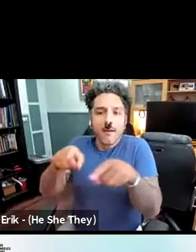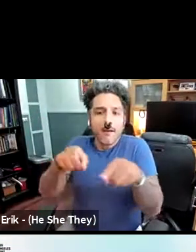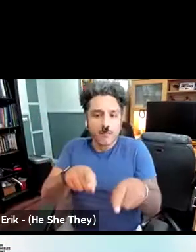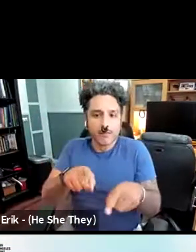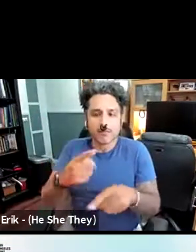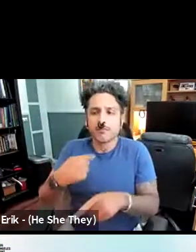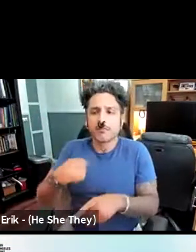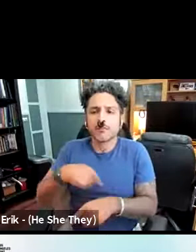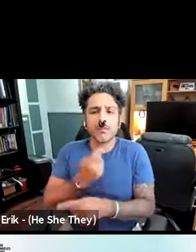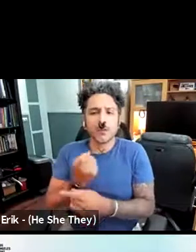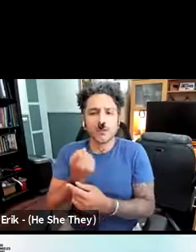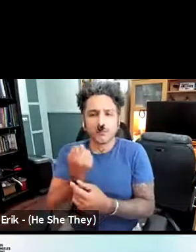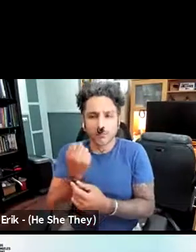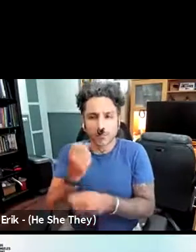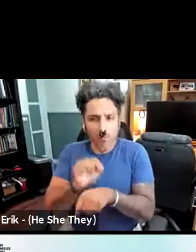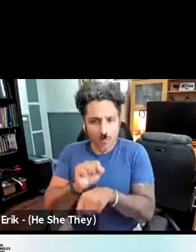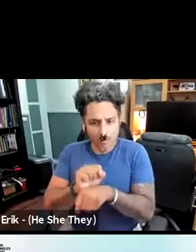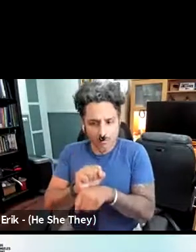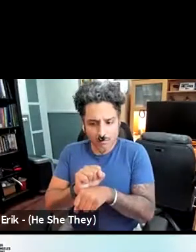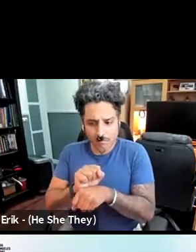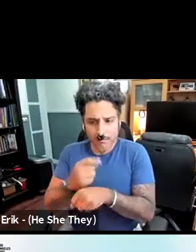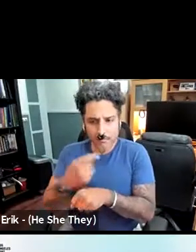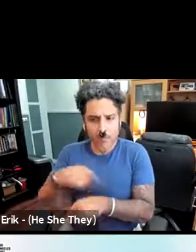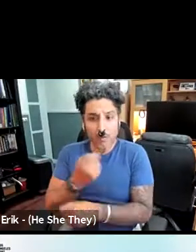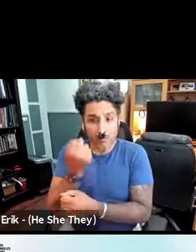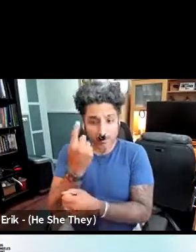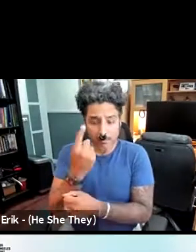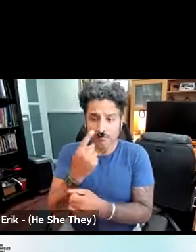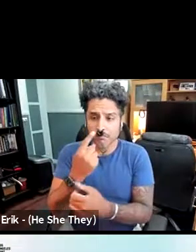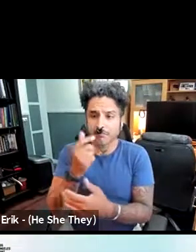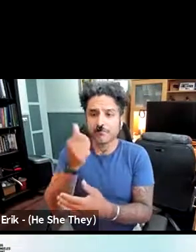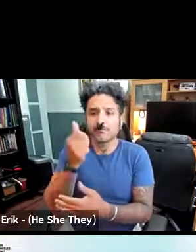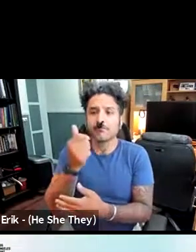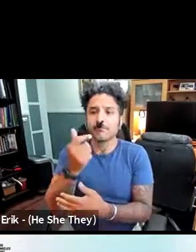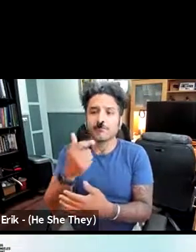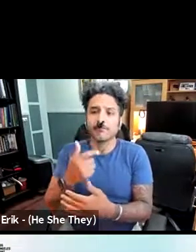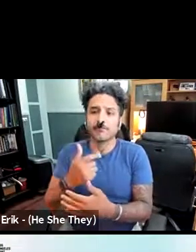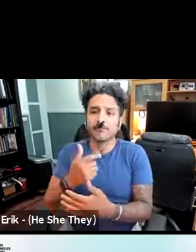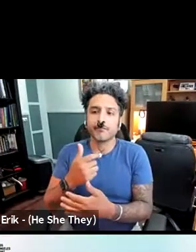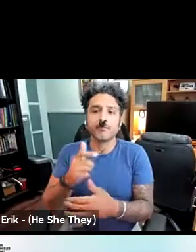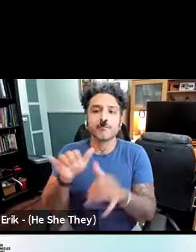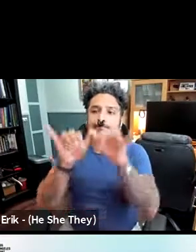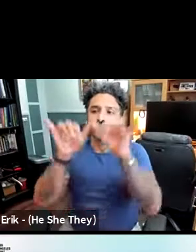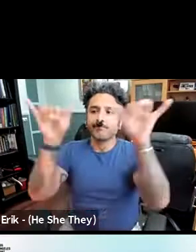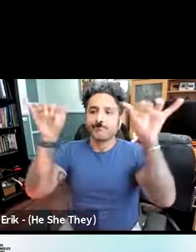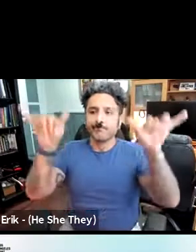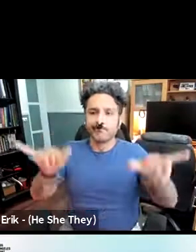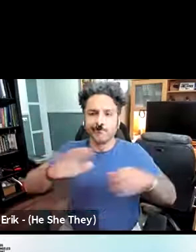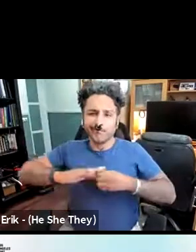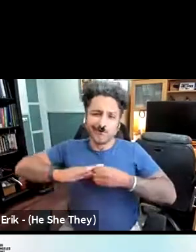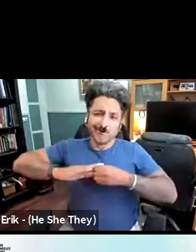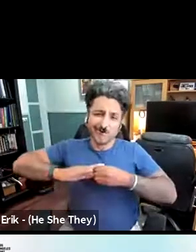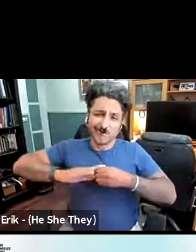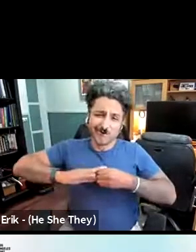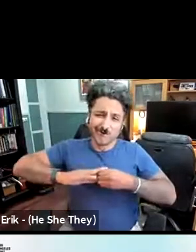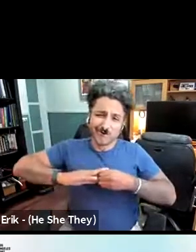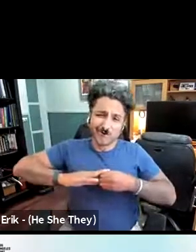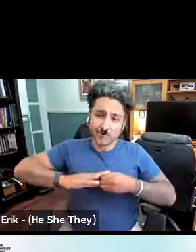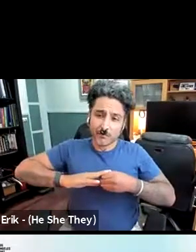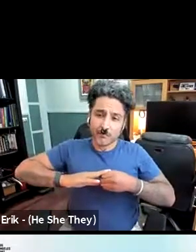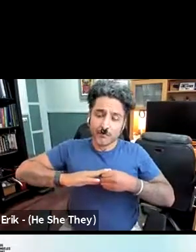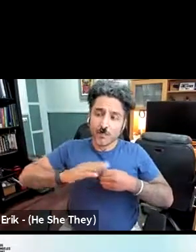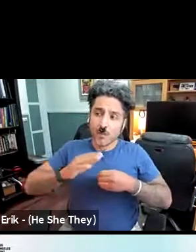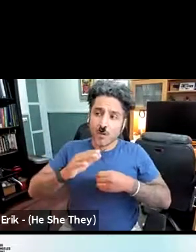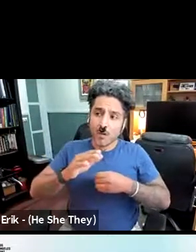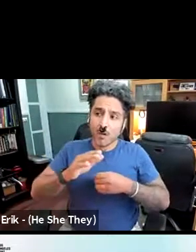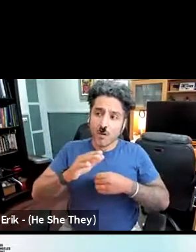this understanding that we are living under conditions and systems that are putting us at